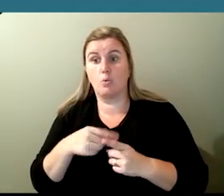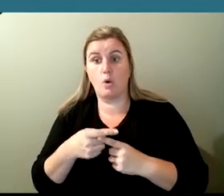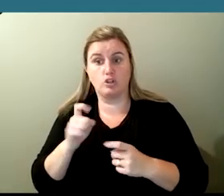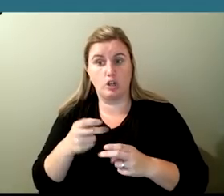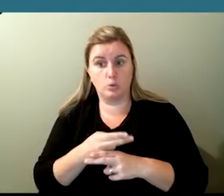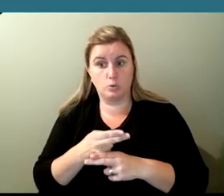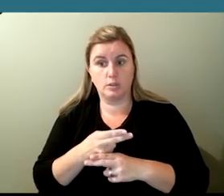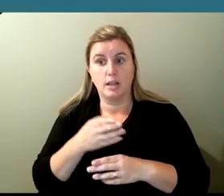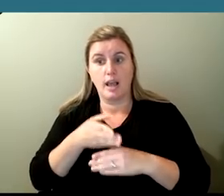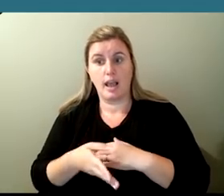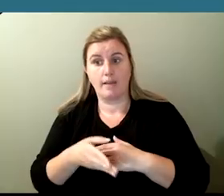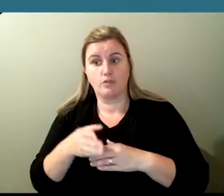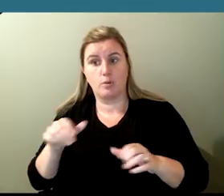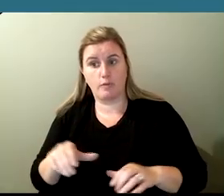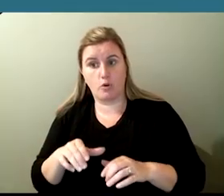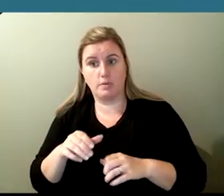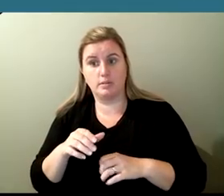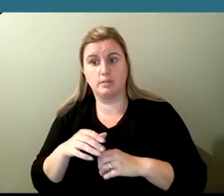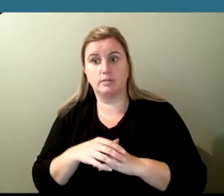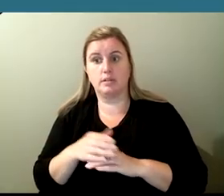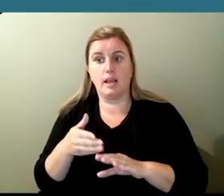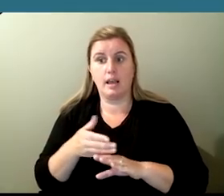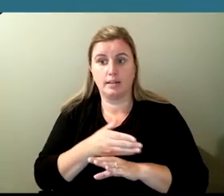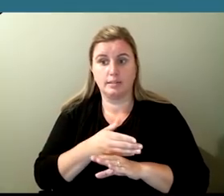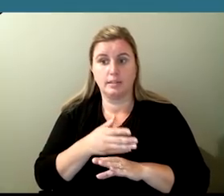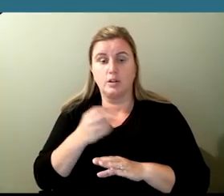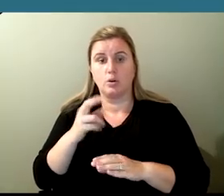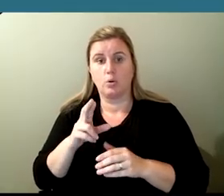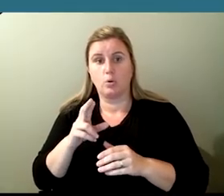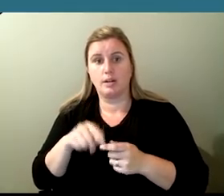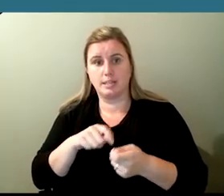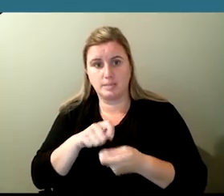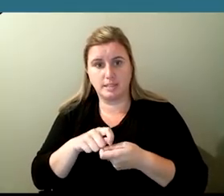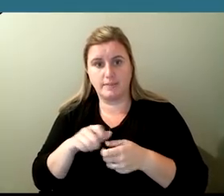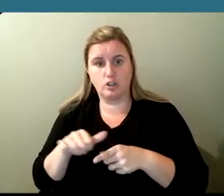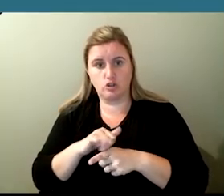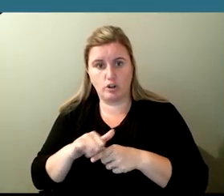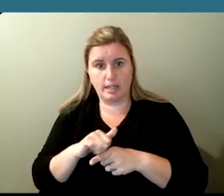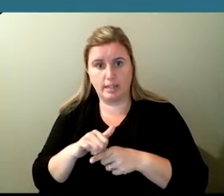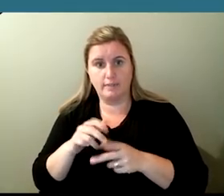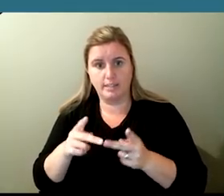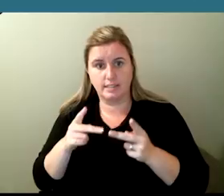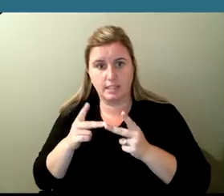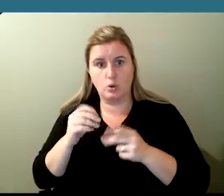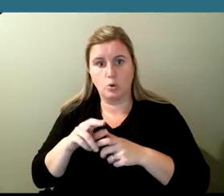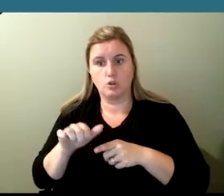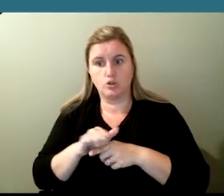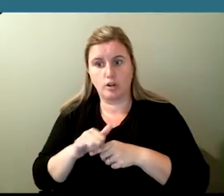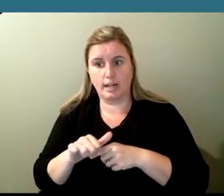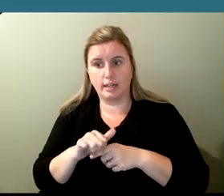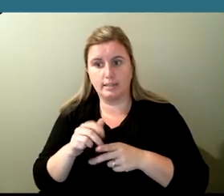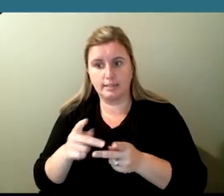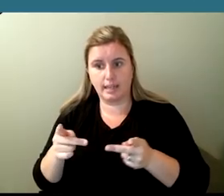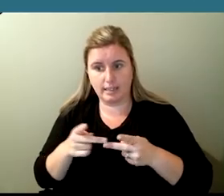it? After a performance, in situ, or in a specific training facility or training